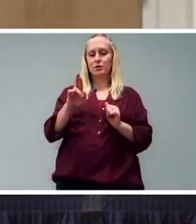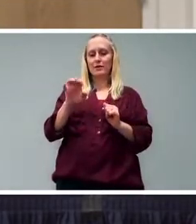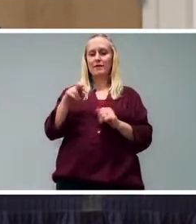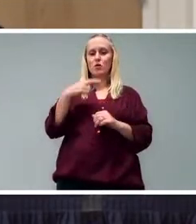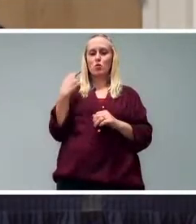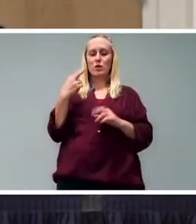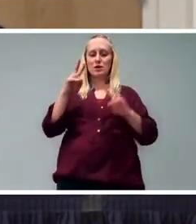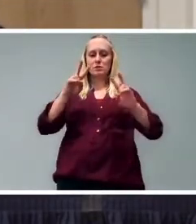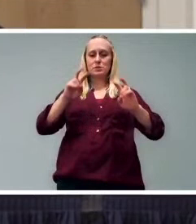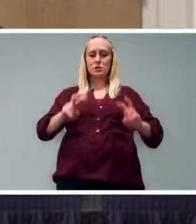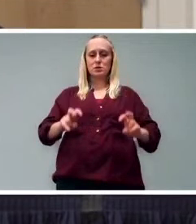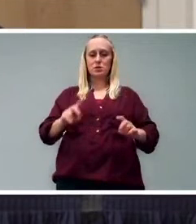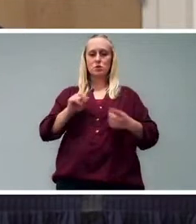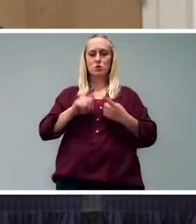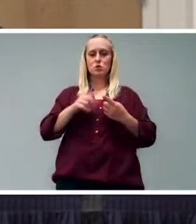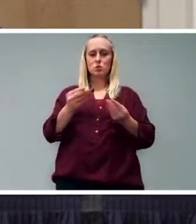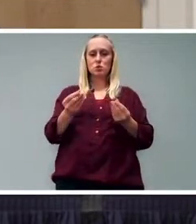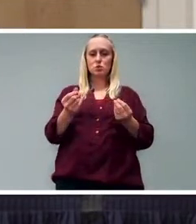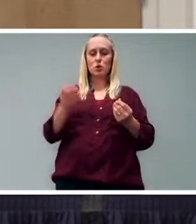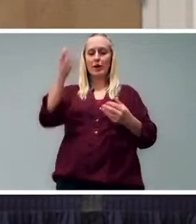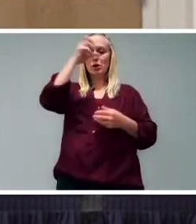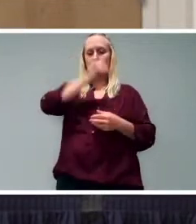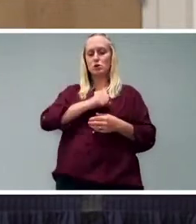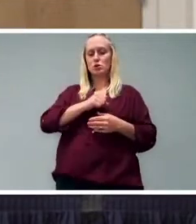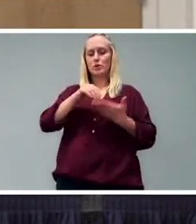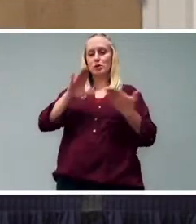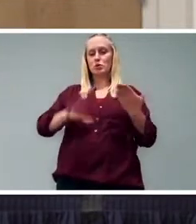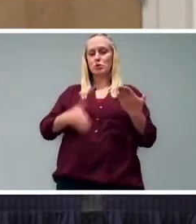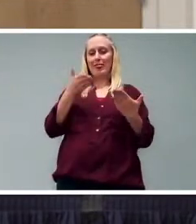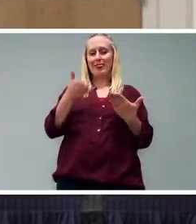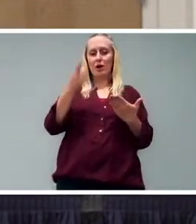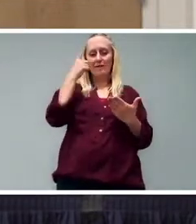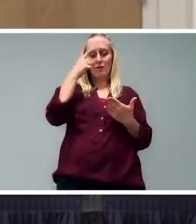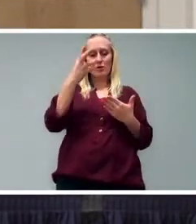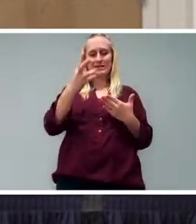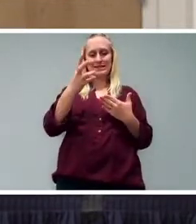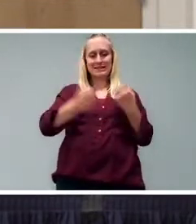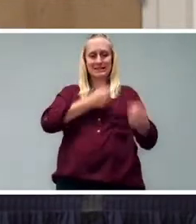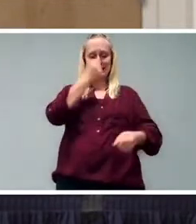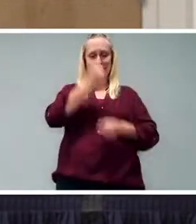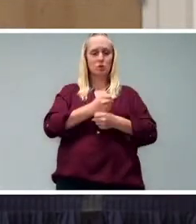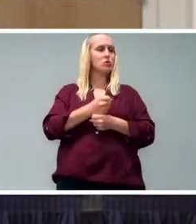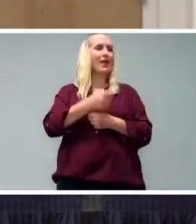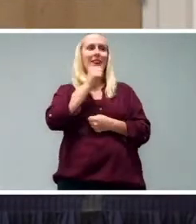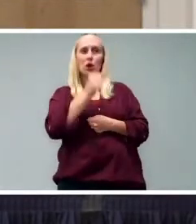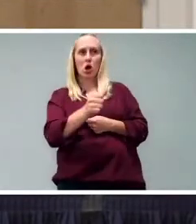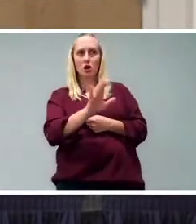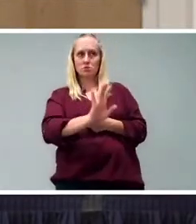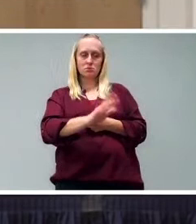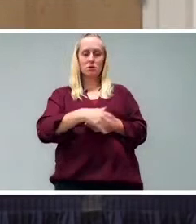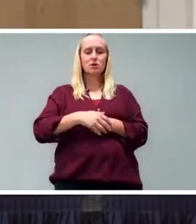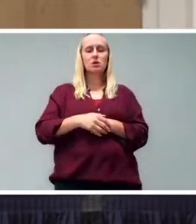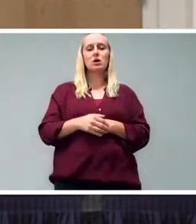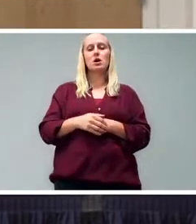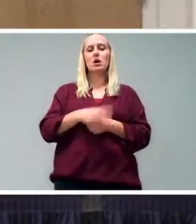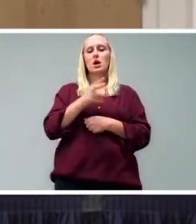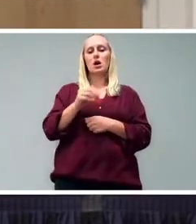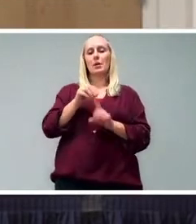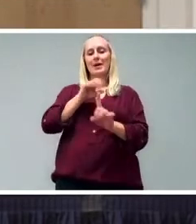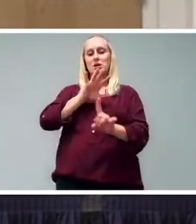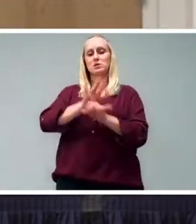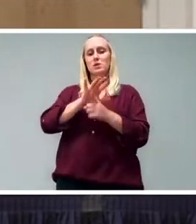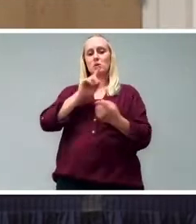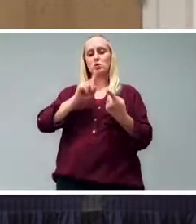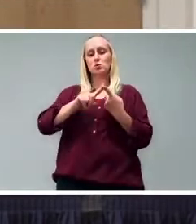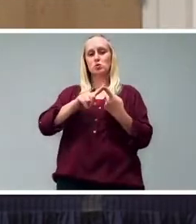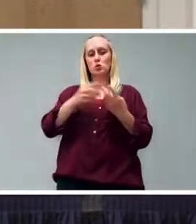surface soil assumed a student would be on site for a total of 6 years, which they're not, and be exposed to surface